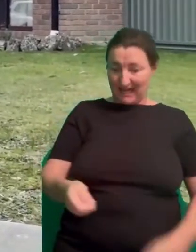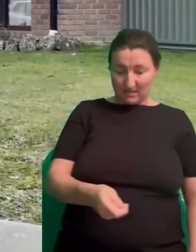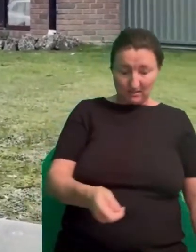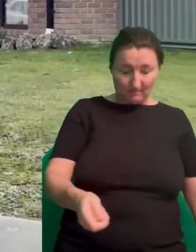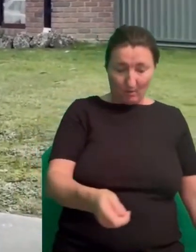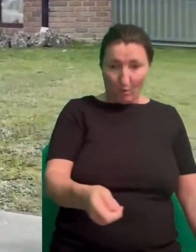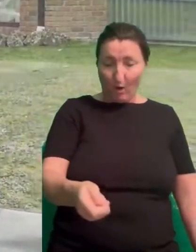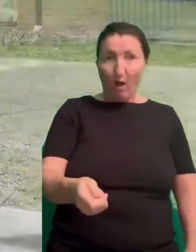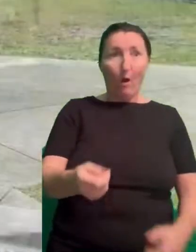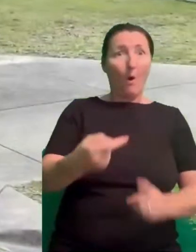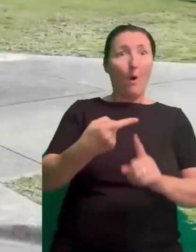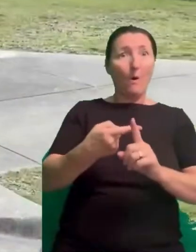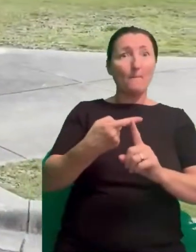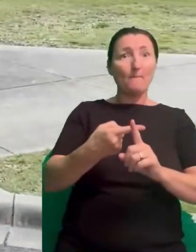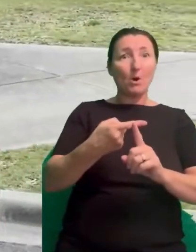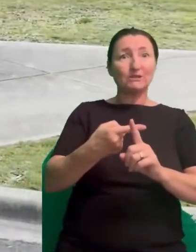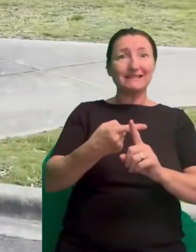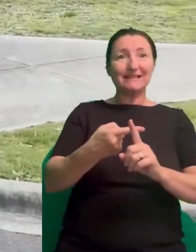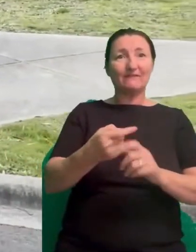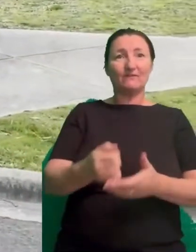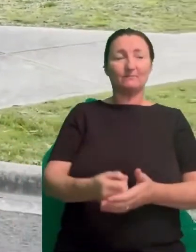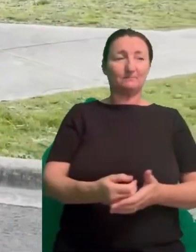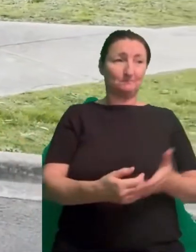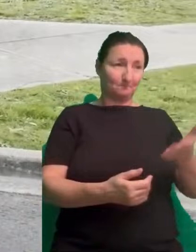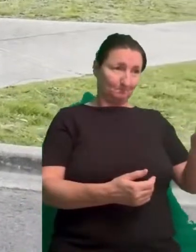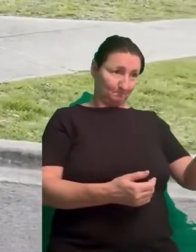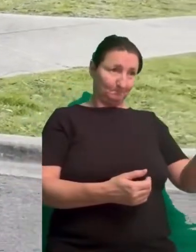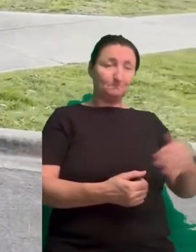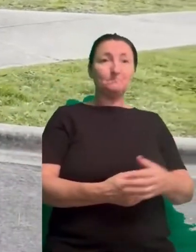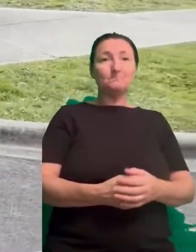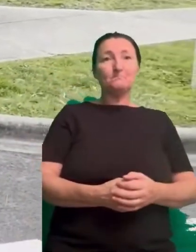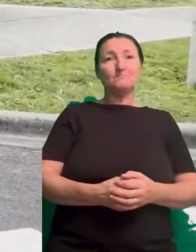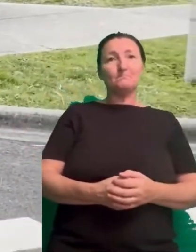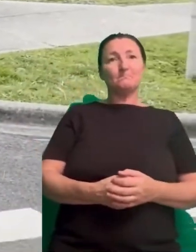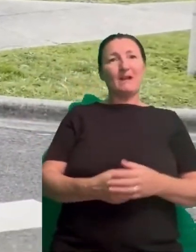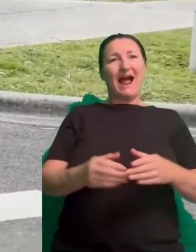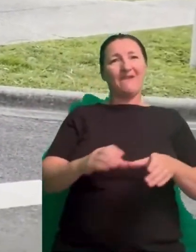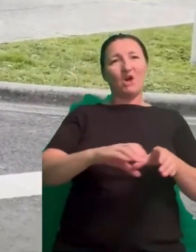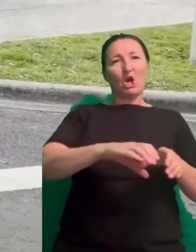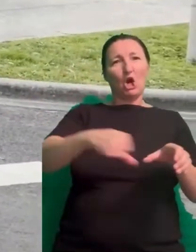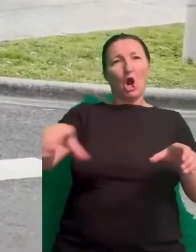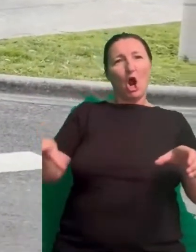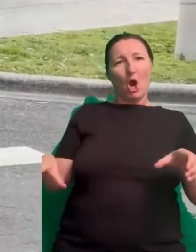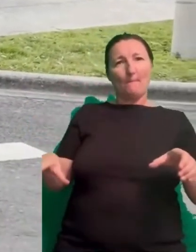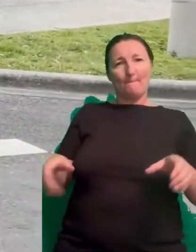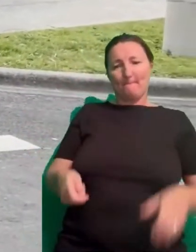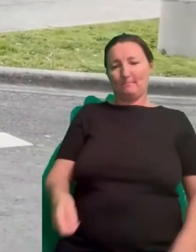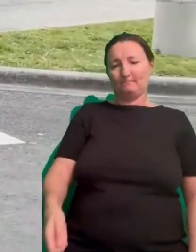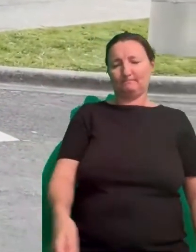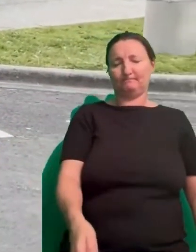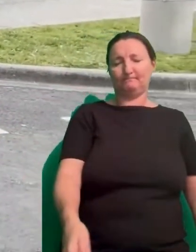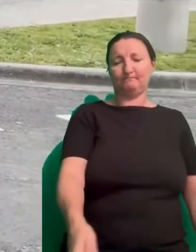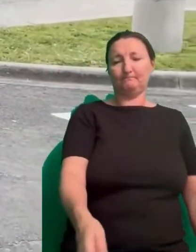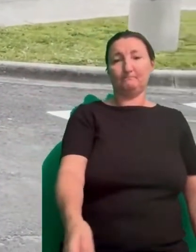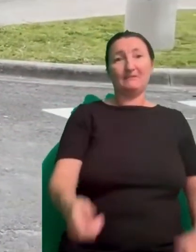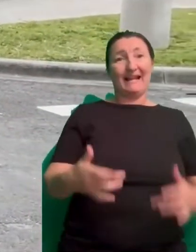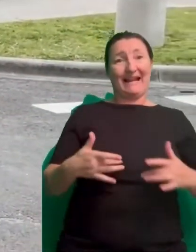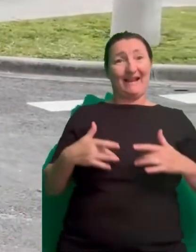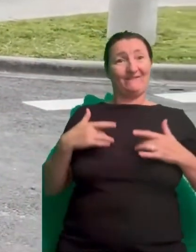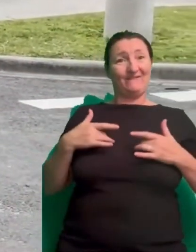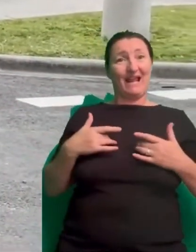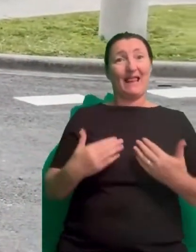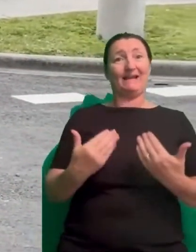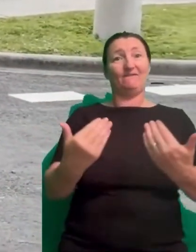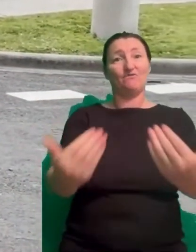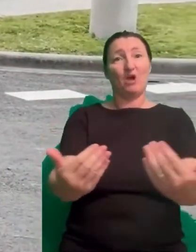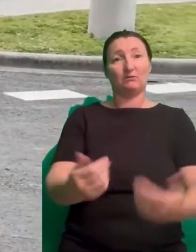very positive. So I'm coming up to a curb. Now I'm at the curb and I've got the cane tip in front of me. It's a